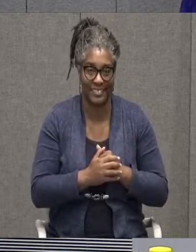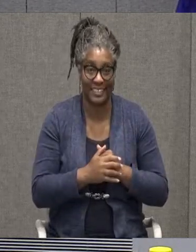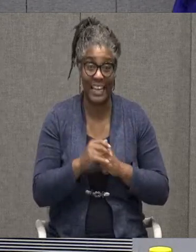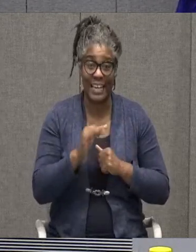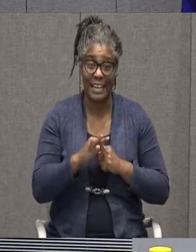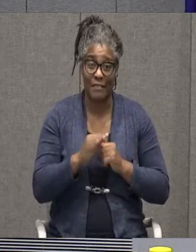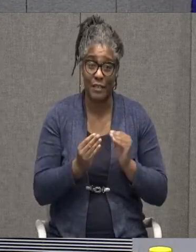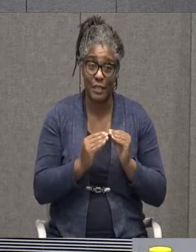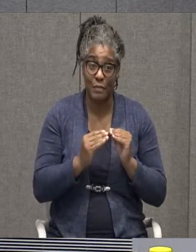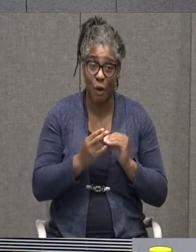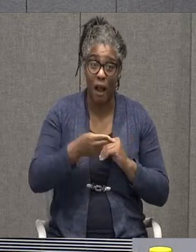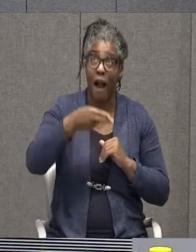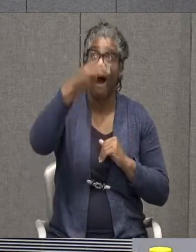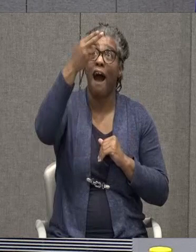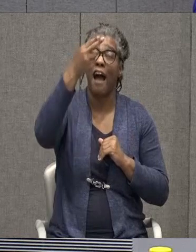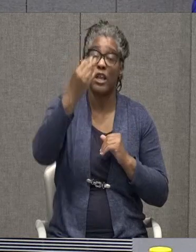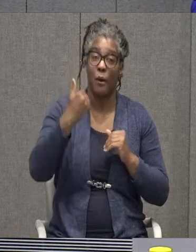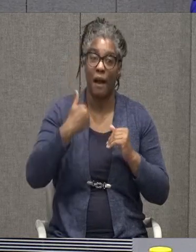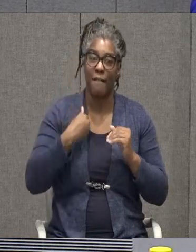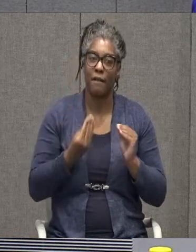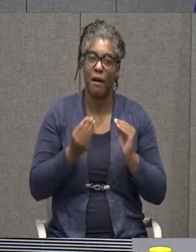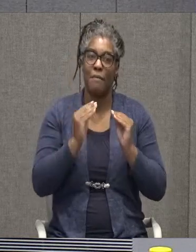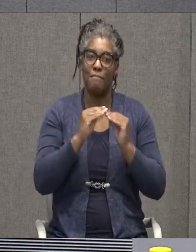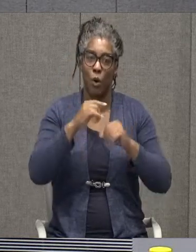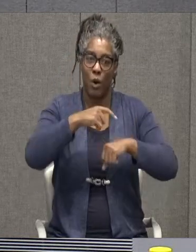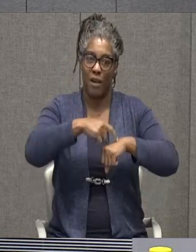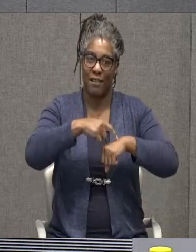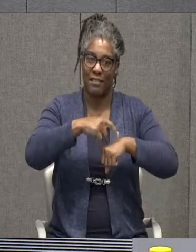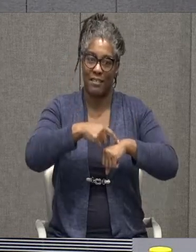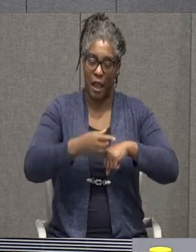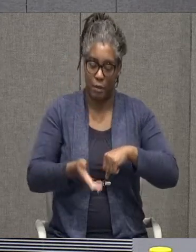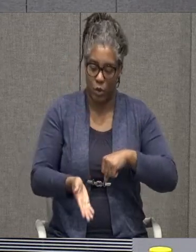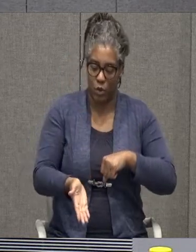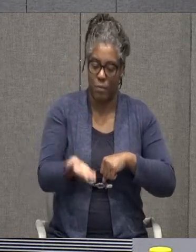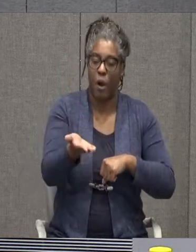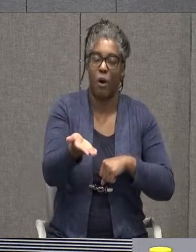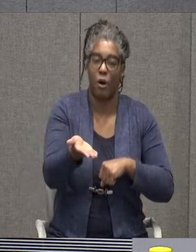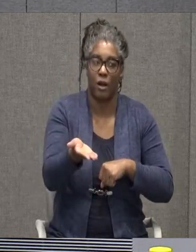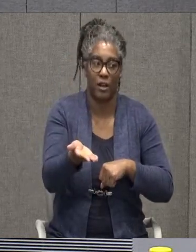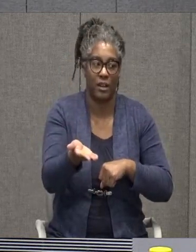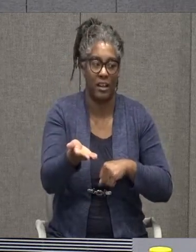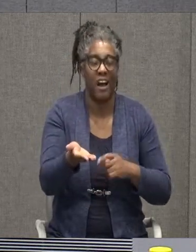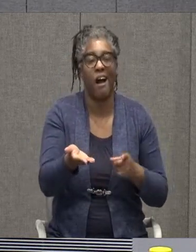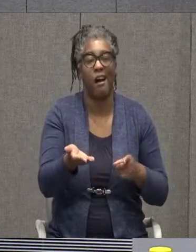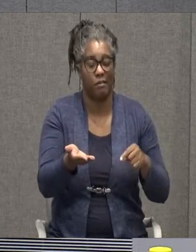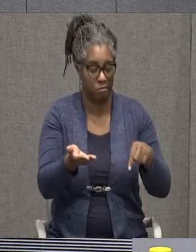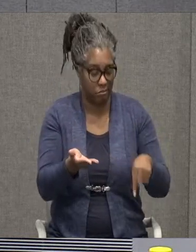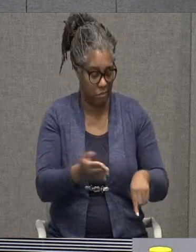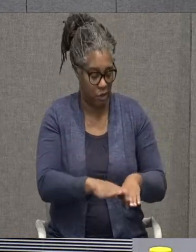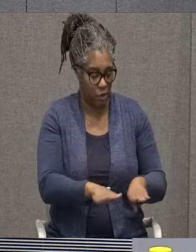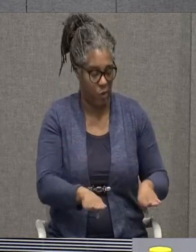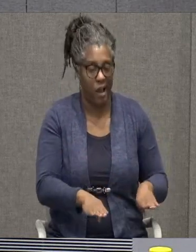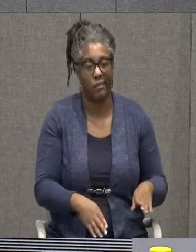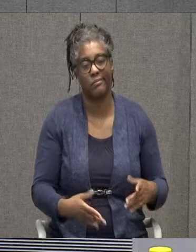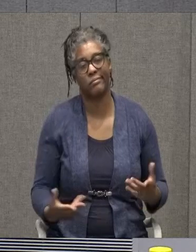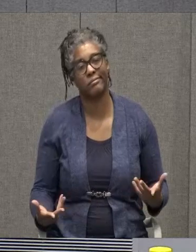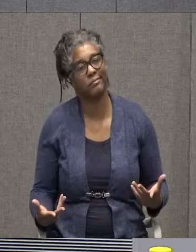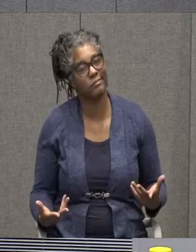gives you more time to strike the balloons more often. Oh, that one hit the ground, so I'm just going to use the purple balloon